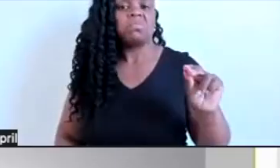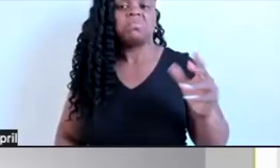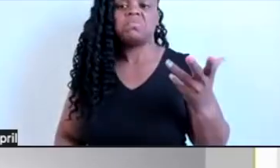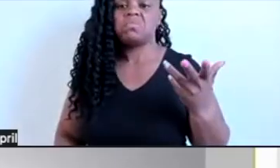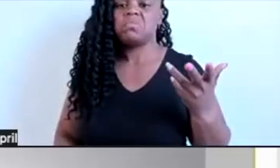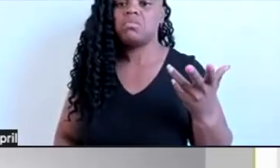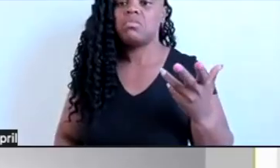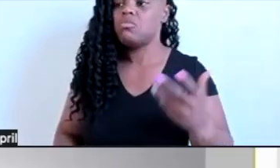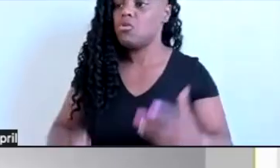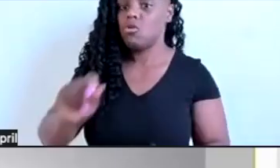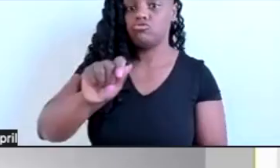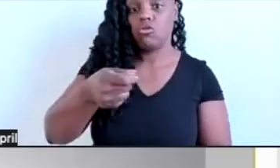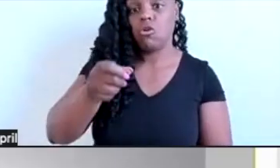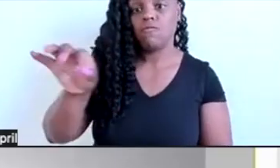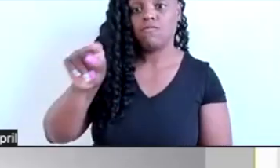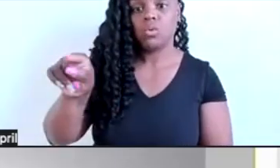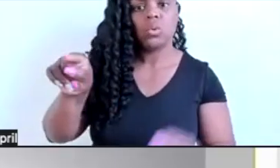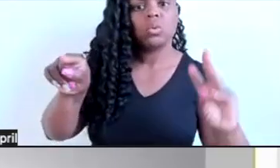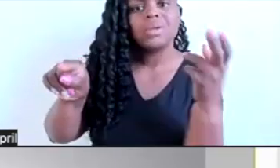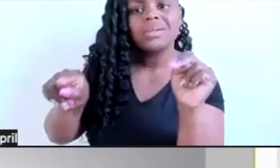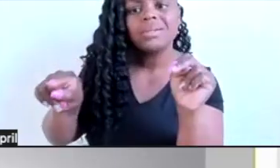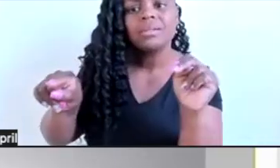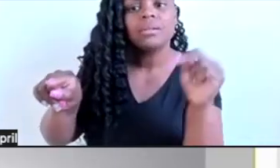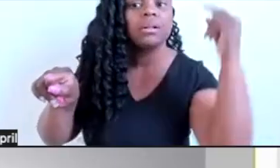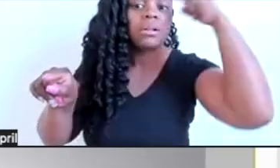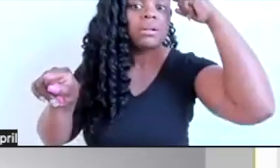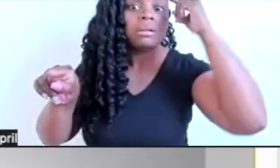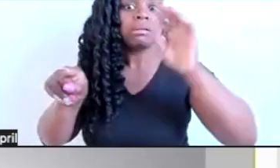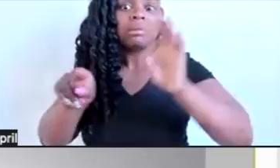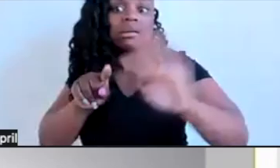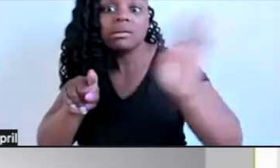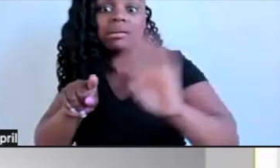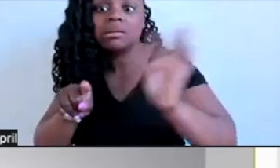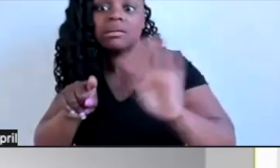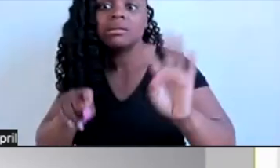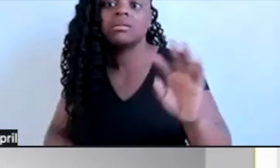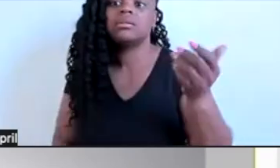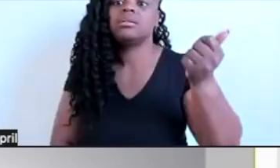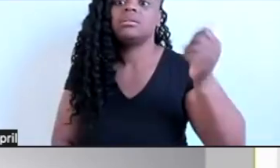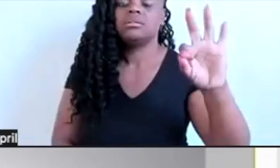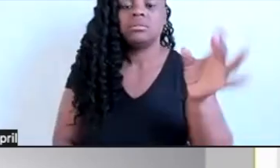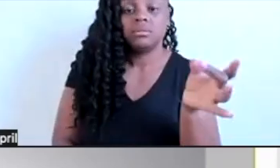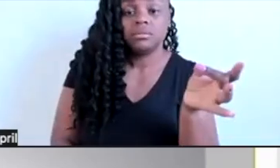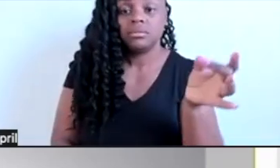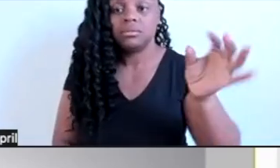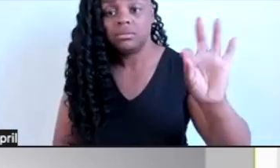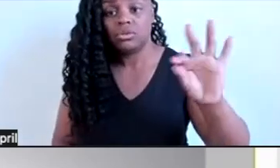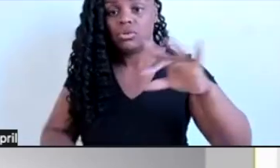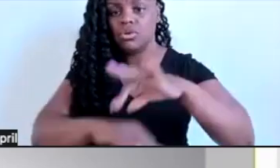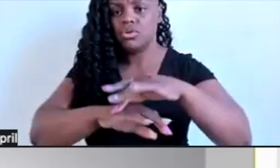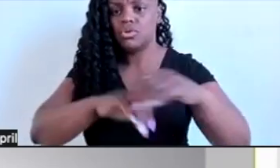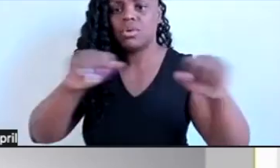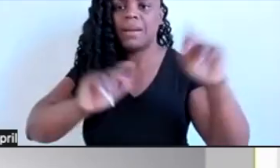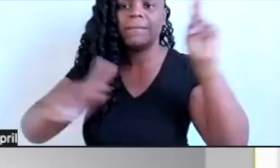suspect a leak. After the Loma Prieta earthquake in 1989, some people turned off the natural gas to all the homes in